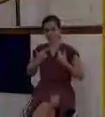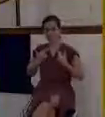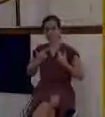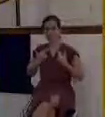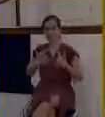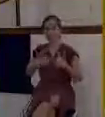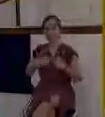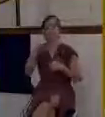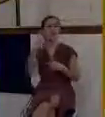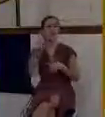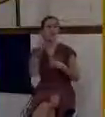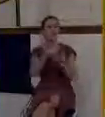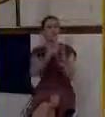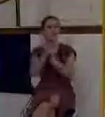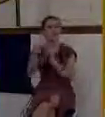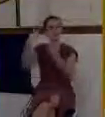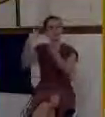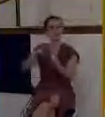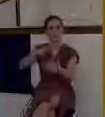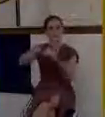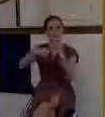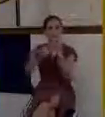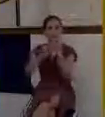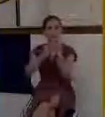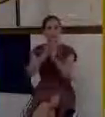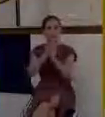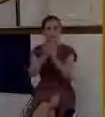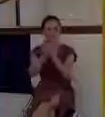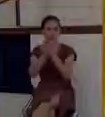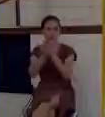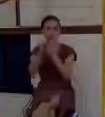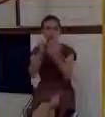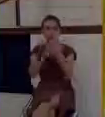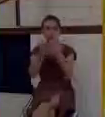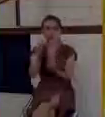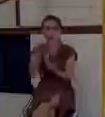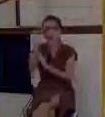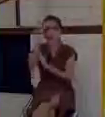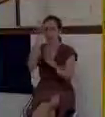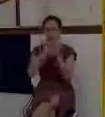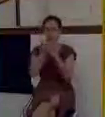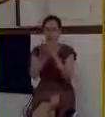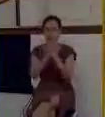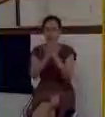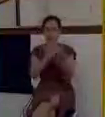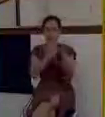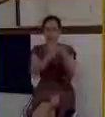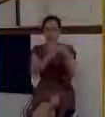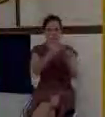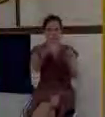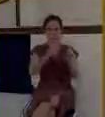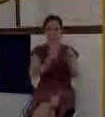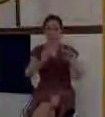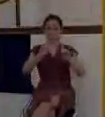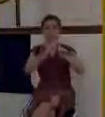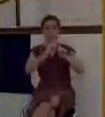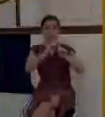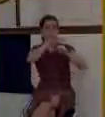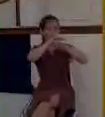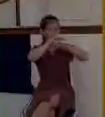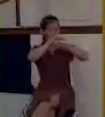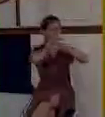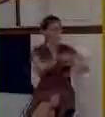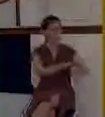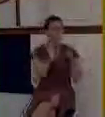Scripture. Jesus believed that the Bible was the inspired word of God. He believed every word of